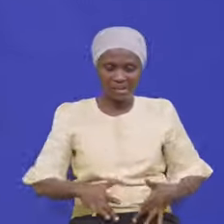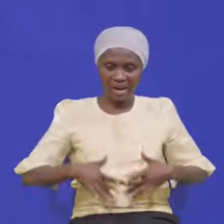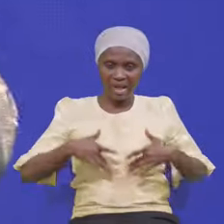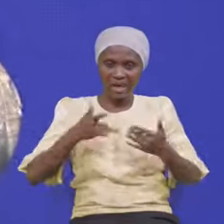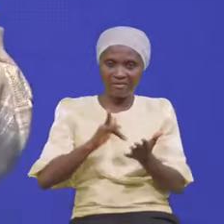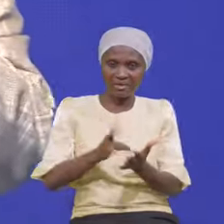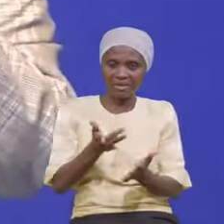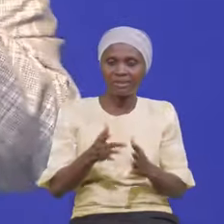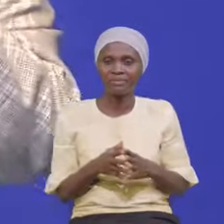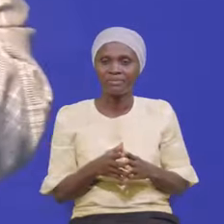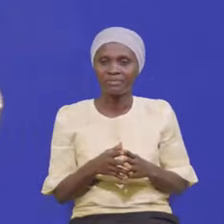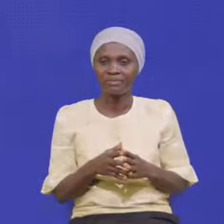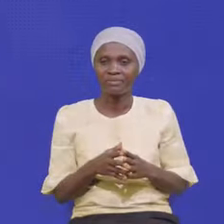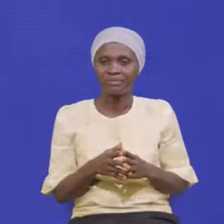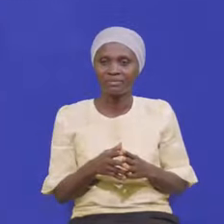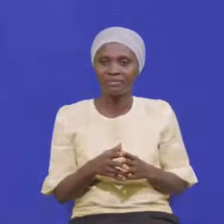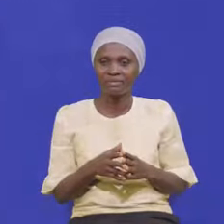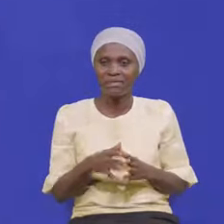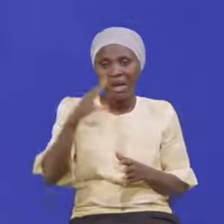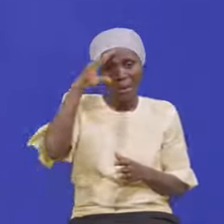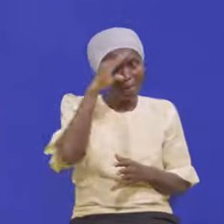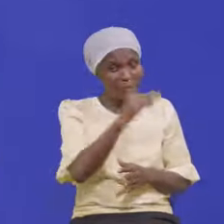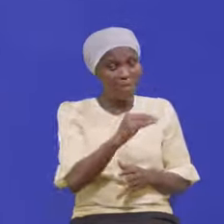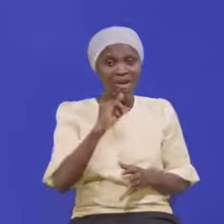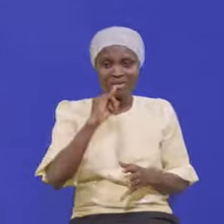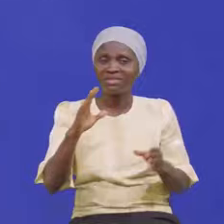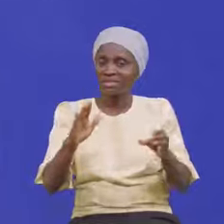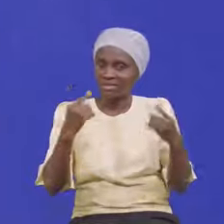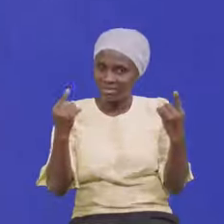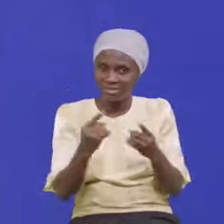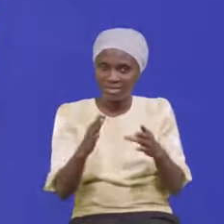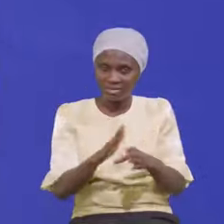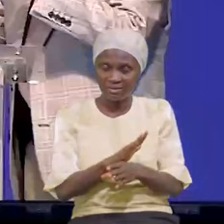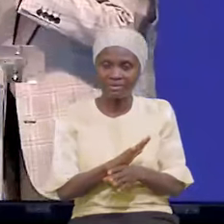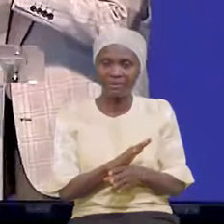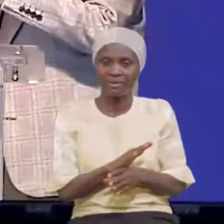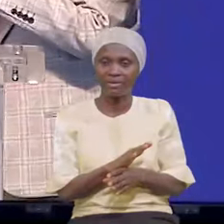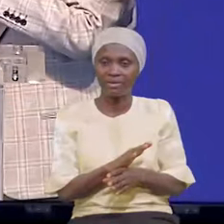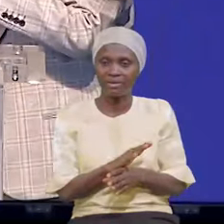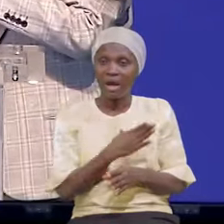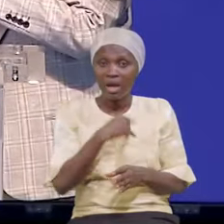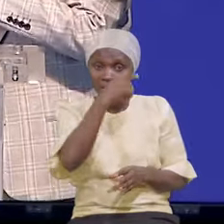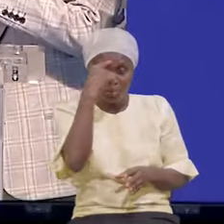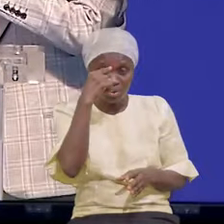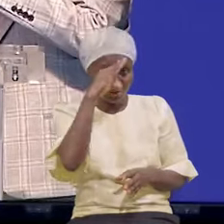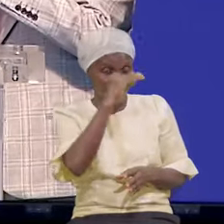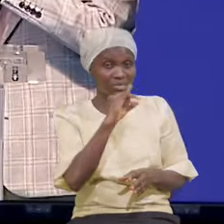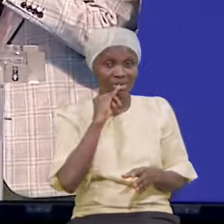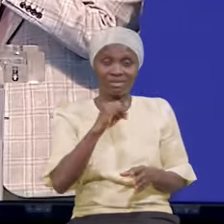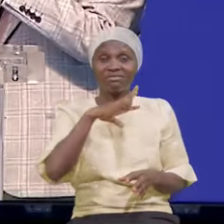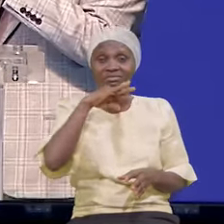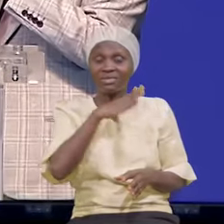vai yokka jeevita pravartana vaikarilo, man is sinful, narudu paapi ayunnadu, because man is dirty